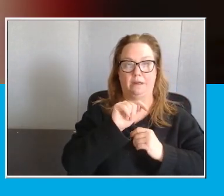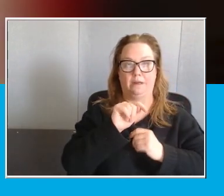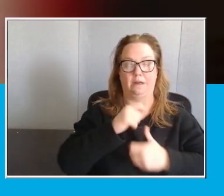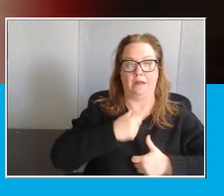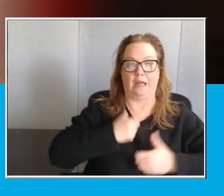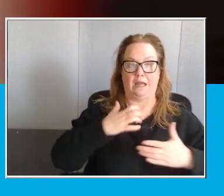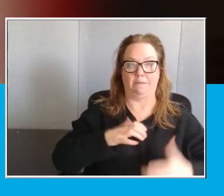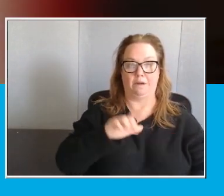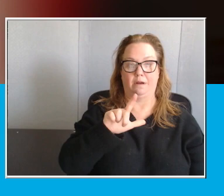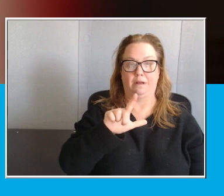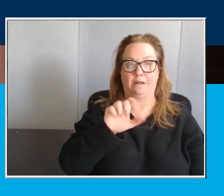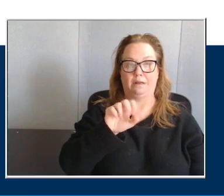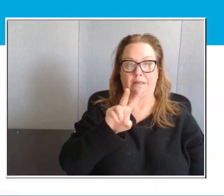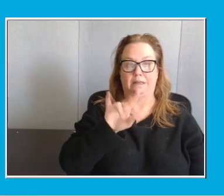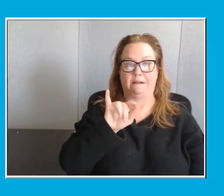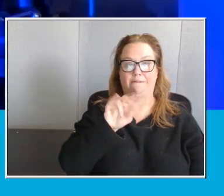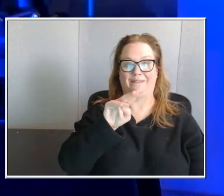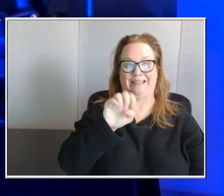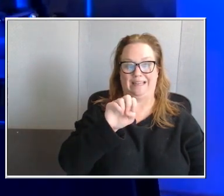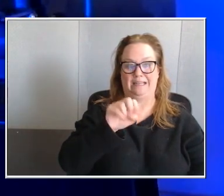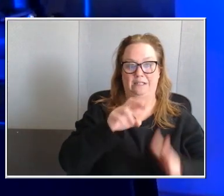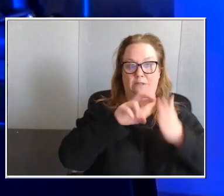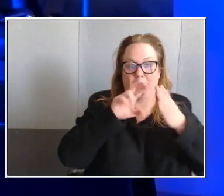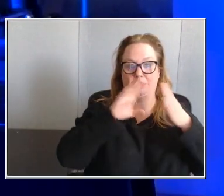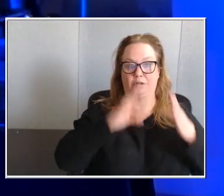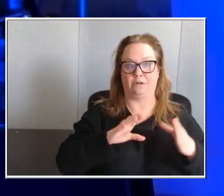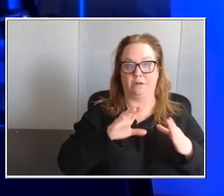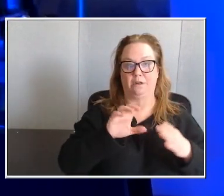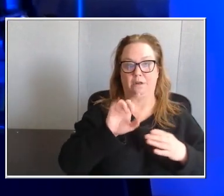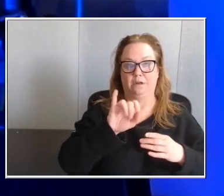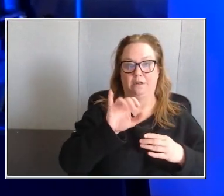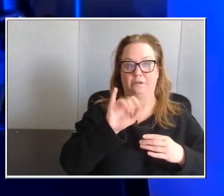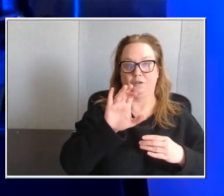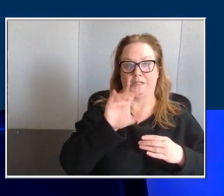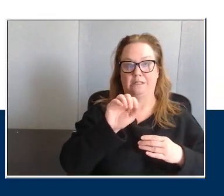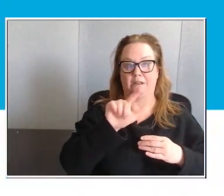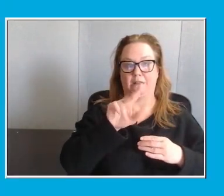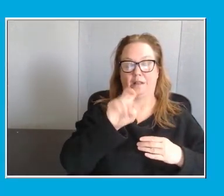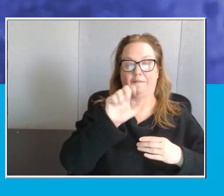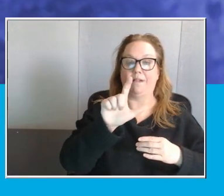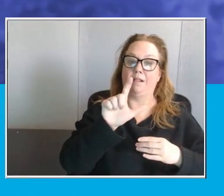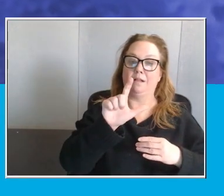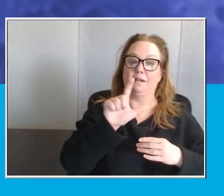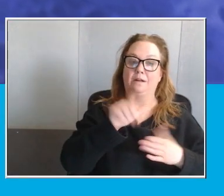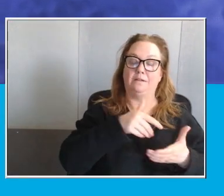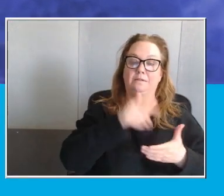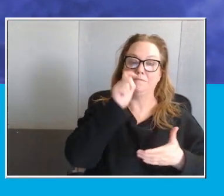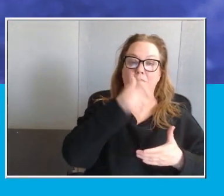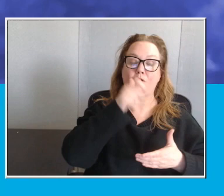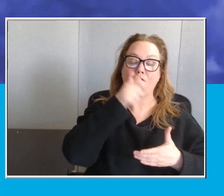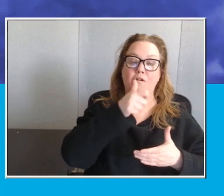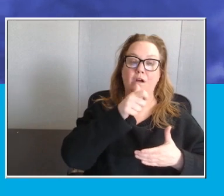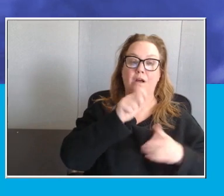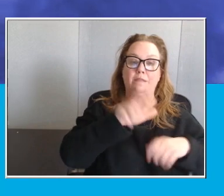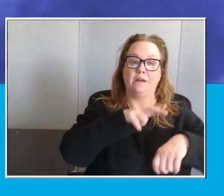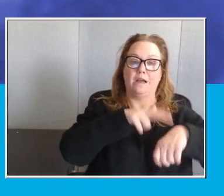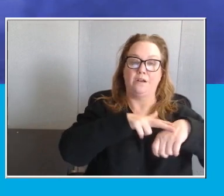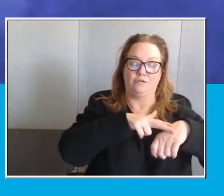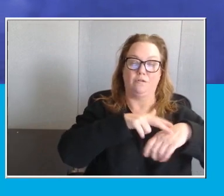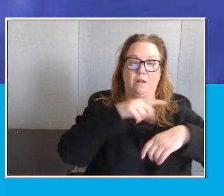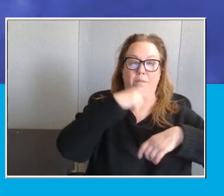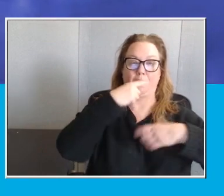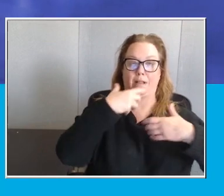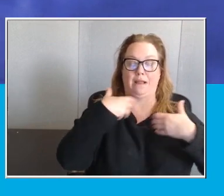Rachel Levine is leading the research effort. I'm Jessica Lovell on the next Morning Medical Update. The national public health leader joins us